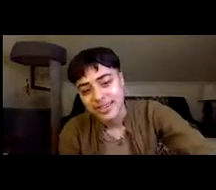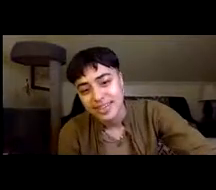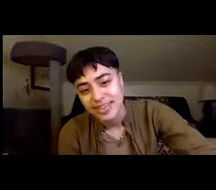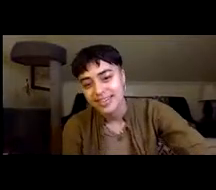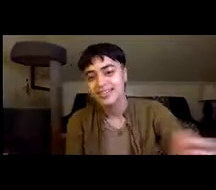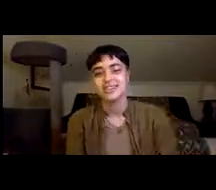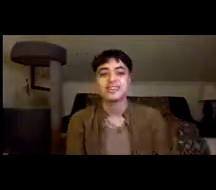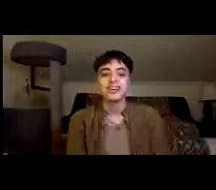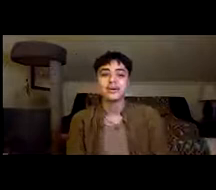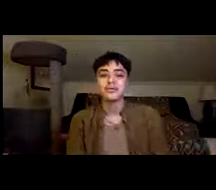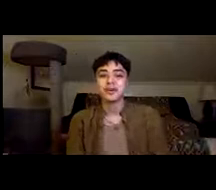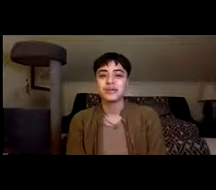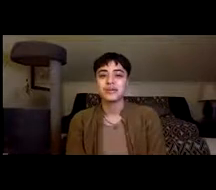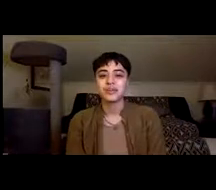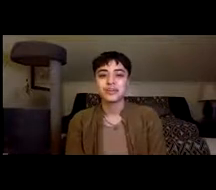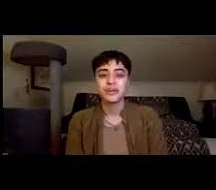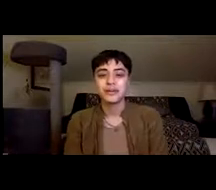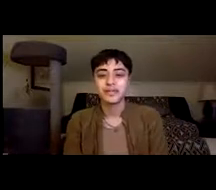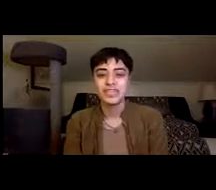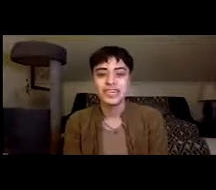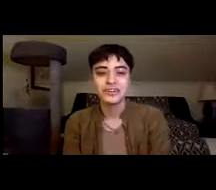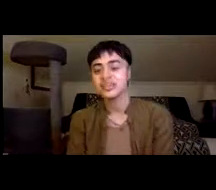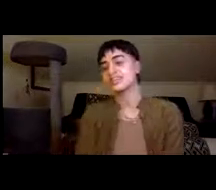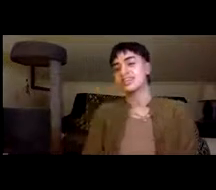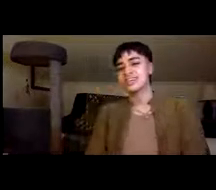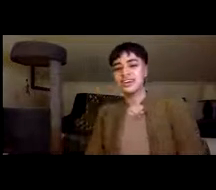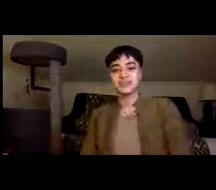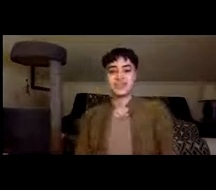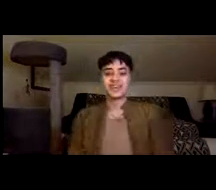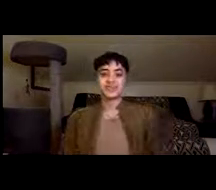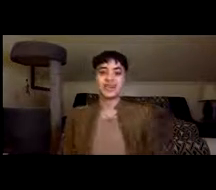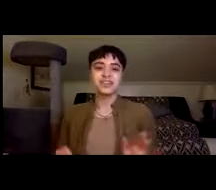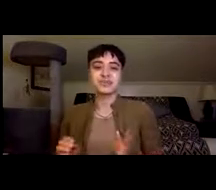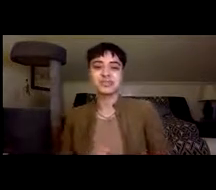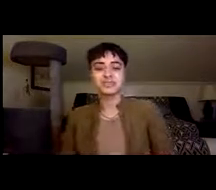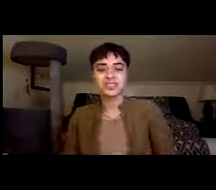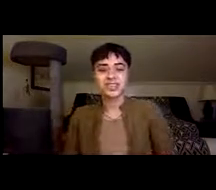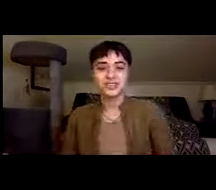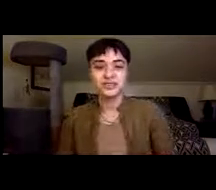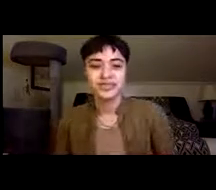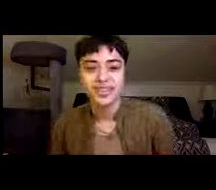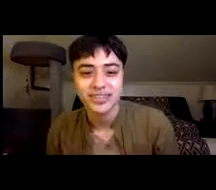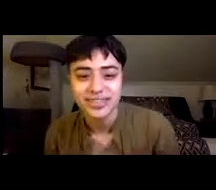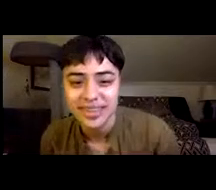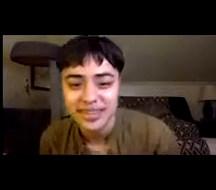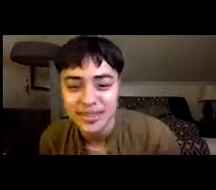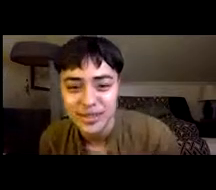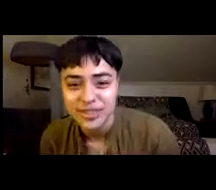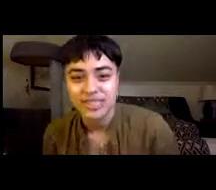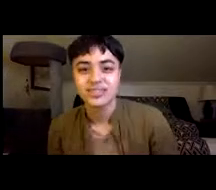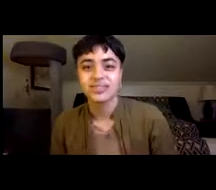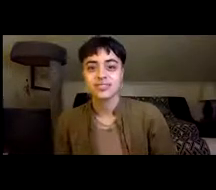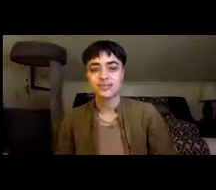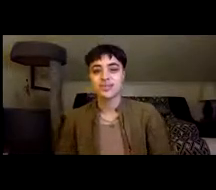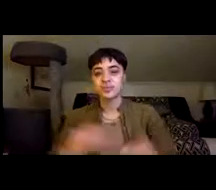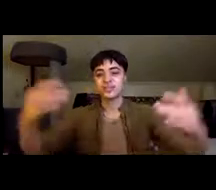and a lichen from about a week ago that I thought was really cute. It looks like little